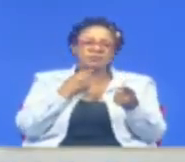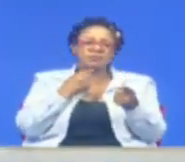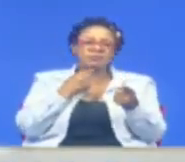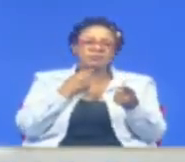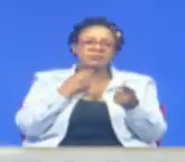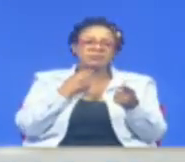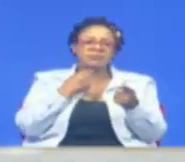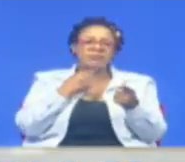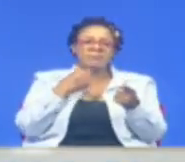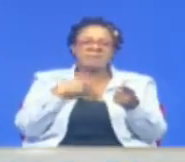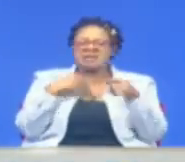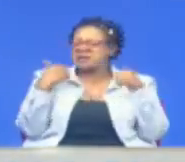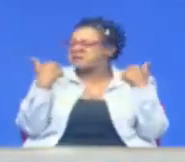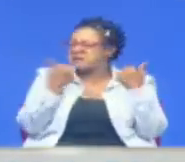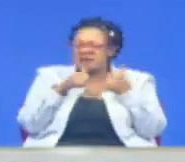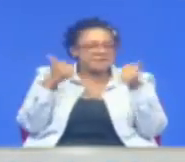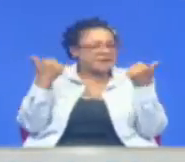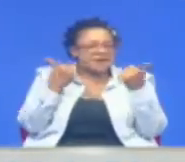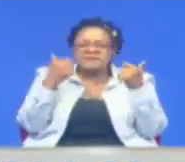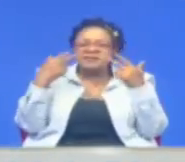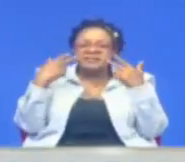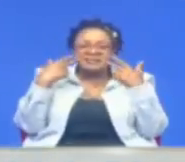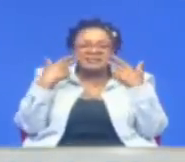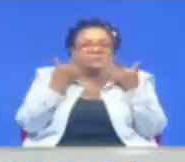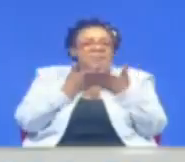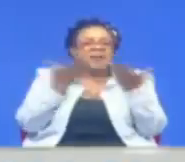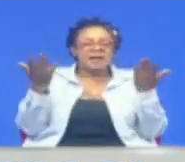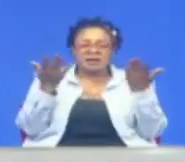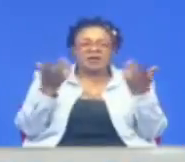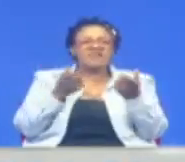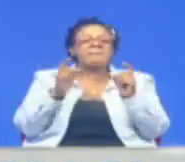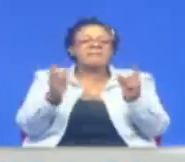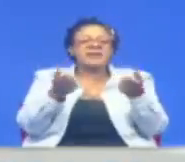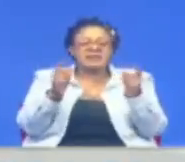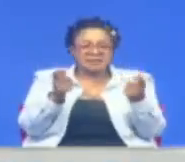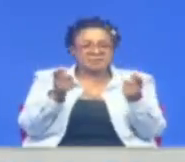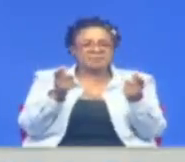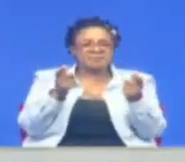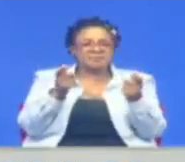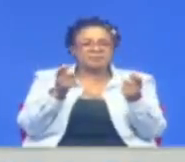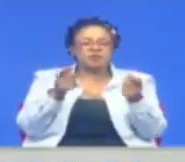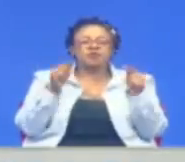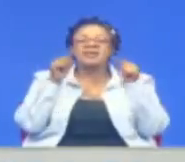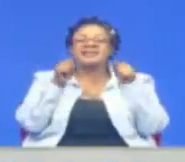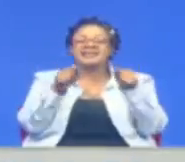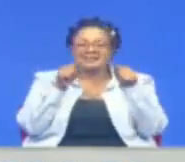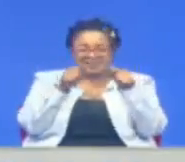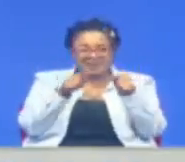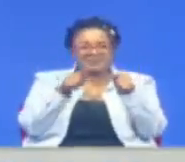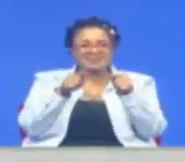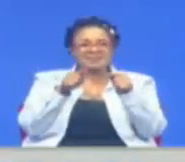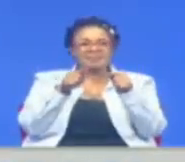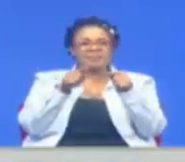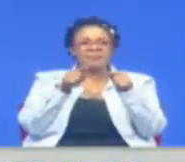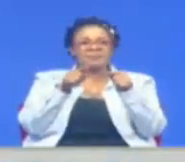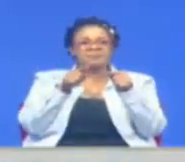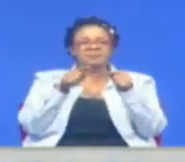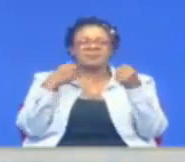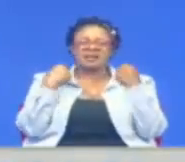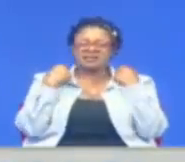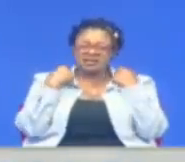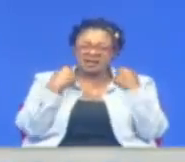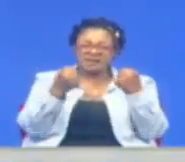have never seen any of the media houses coming out to criticize the traffic offenses being